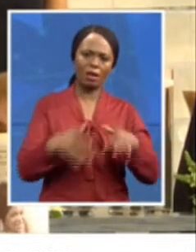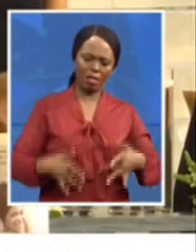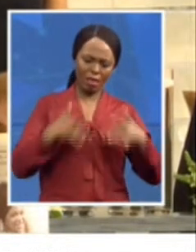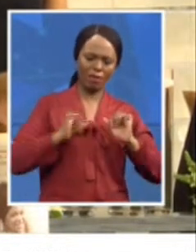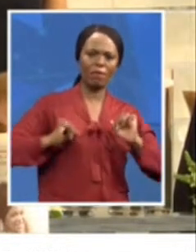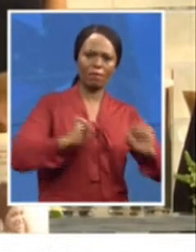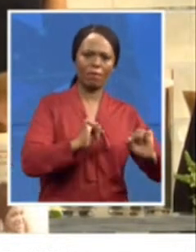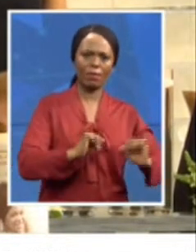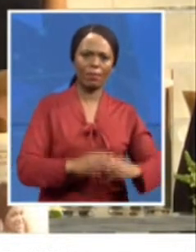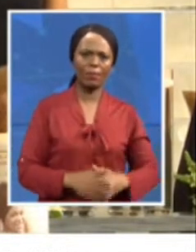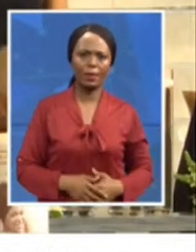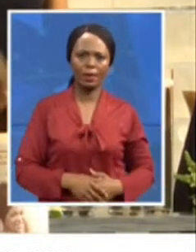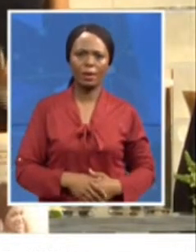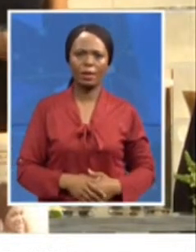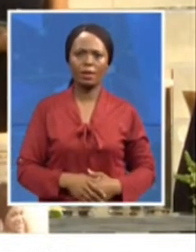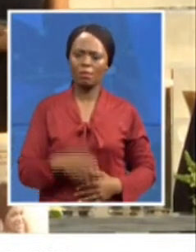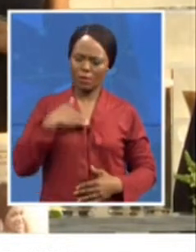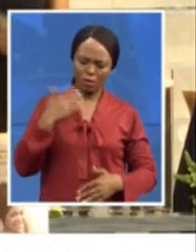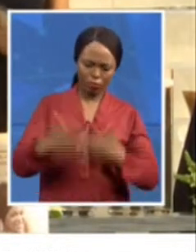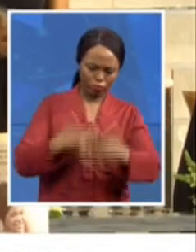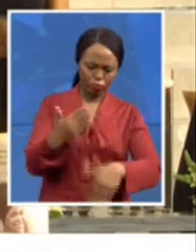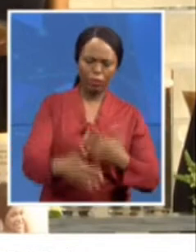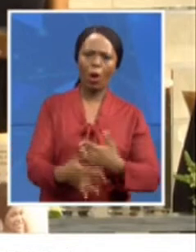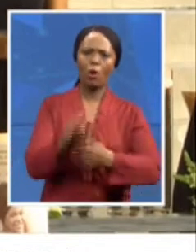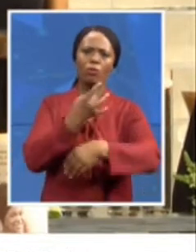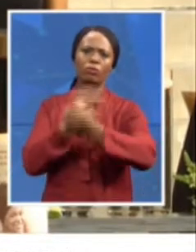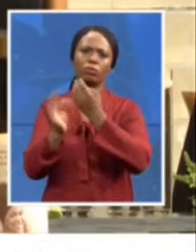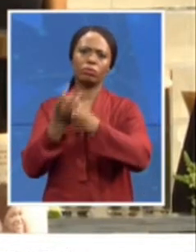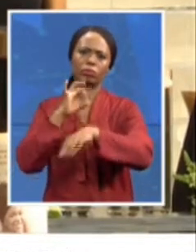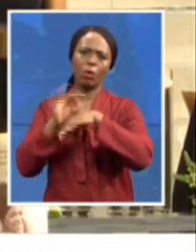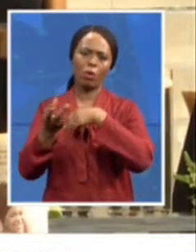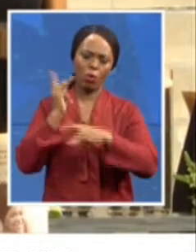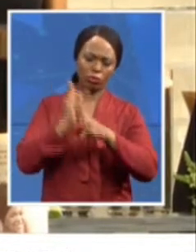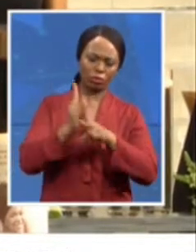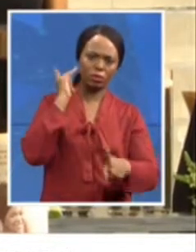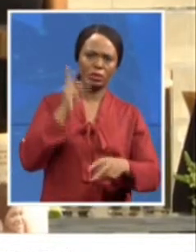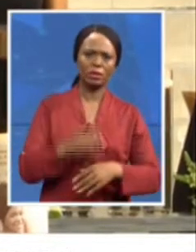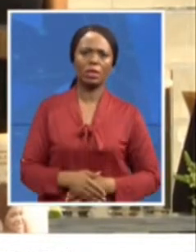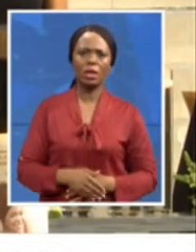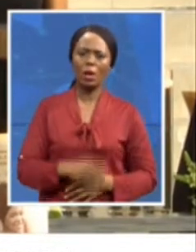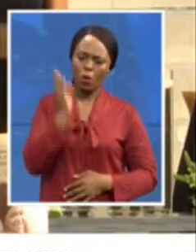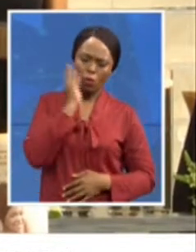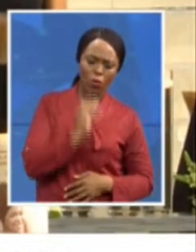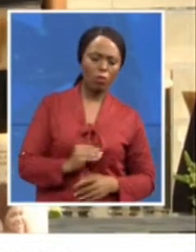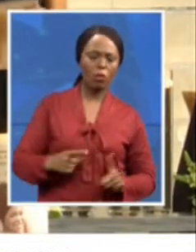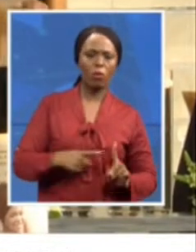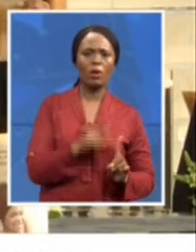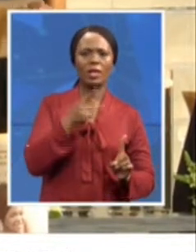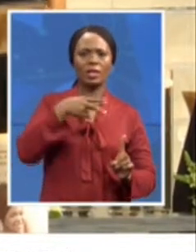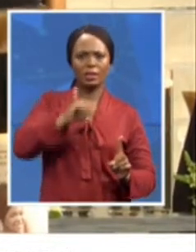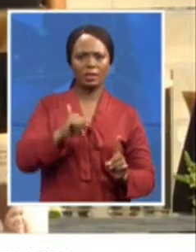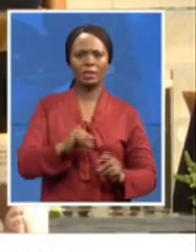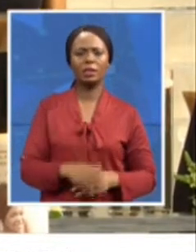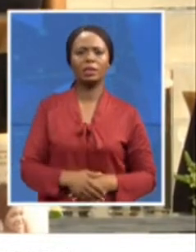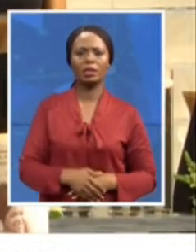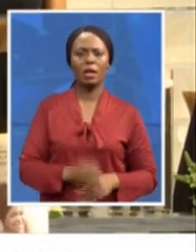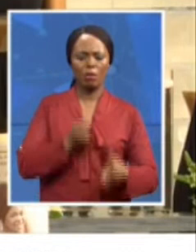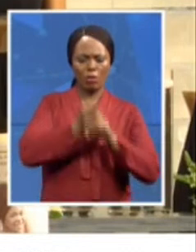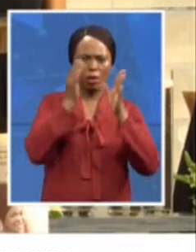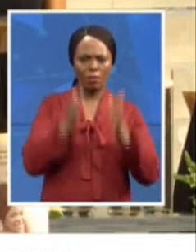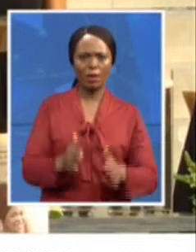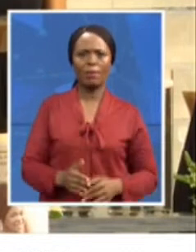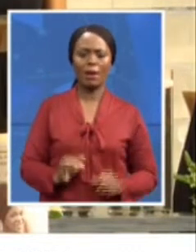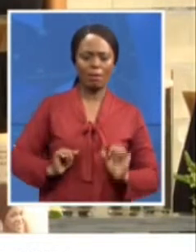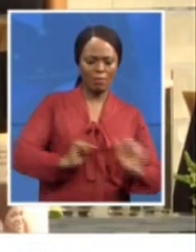Gogolindi's dream has been deferred. In her final years, her party, the ANC, was now in disarray and health steep